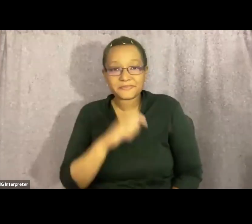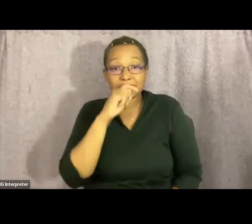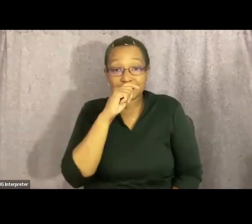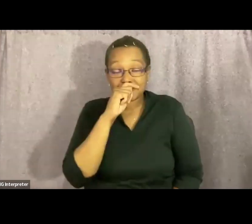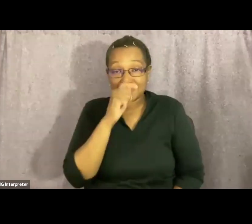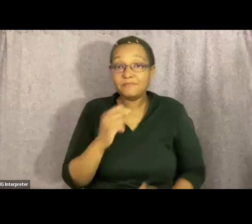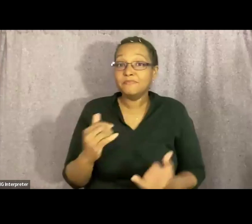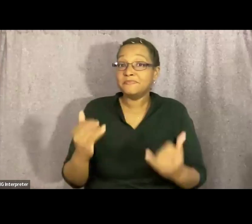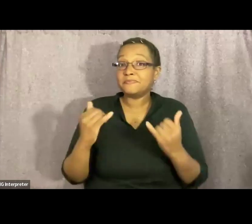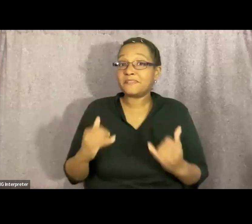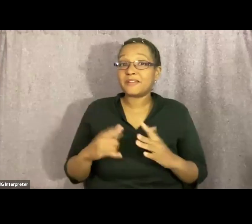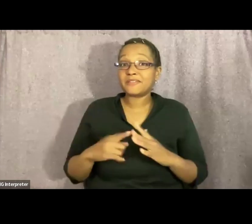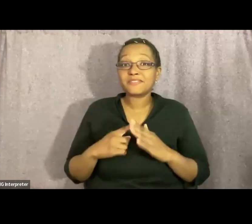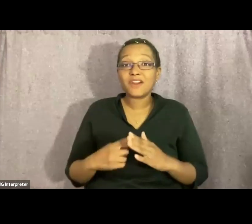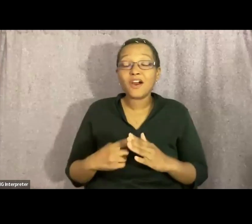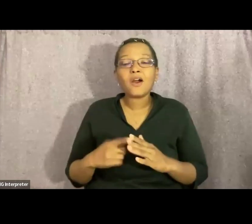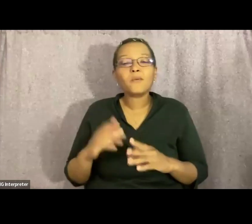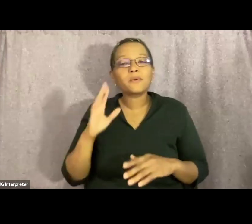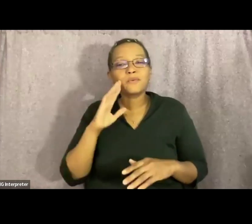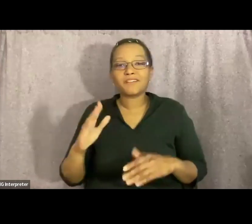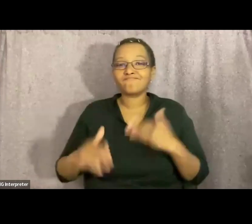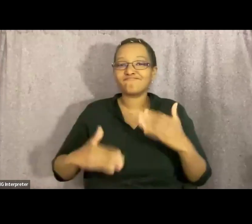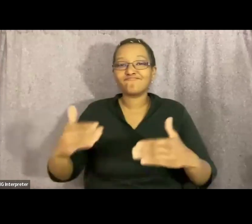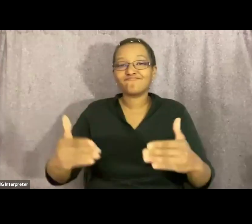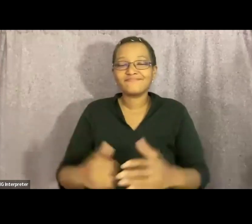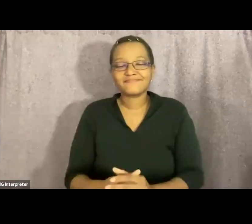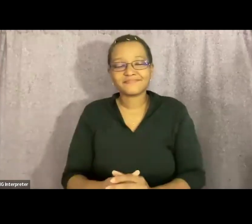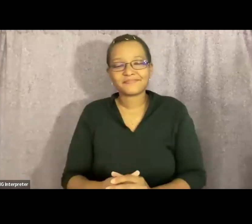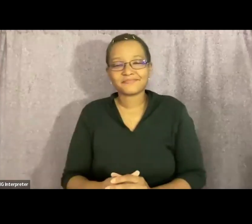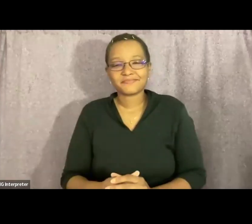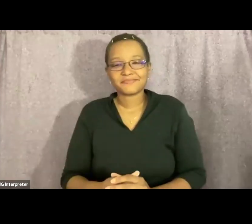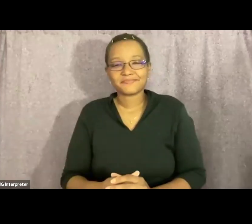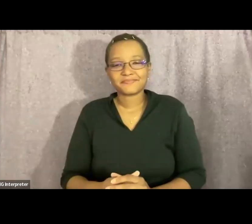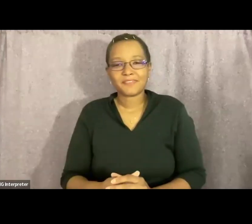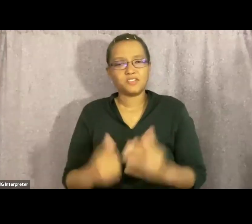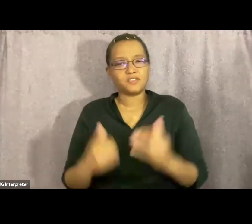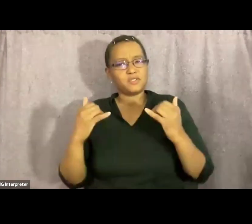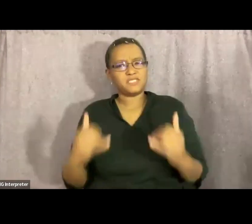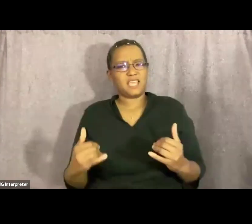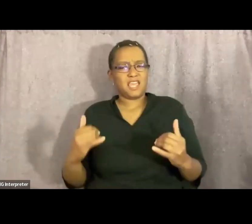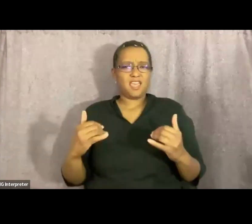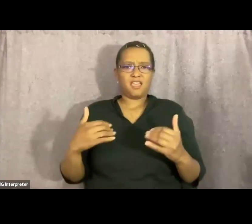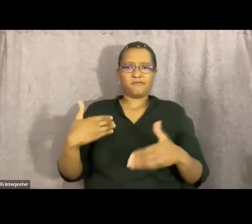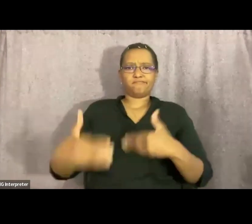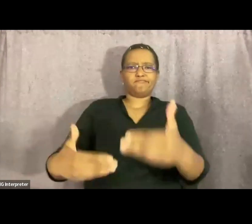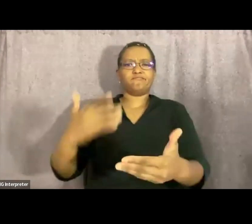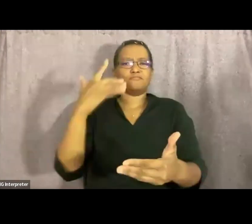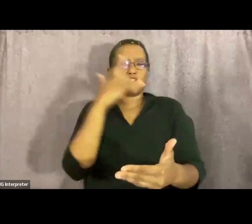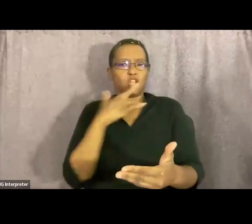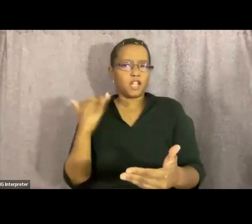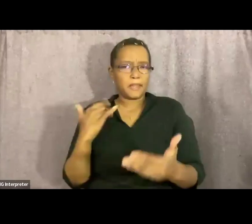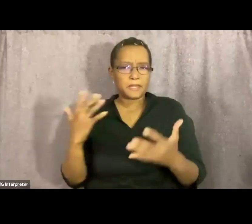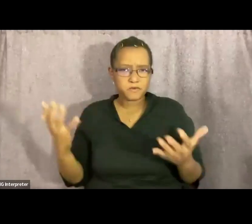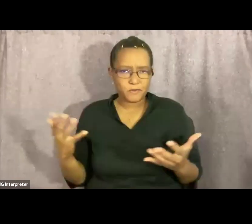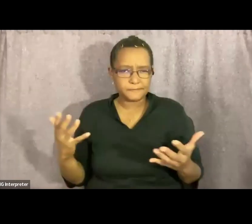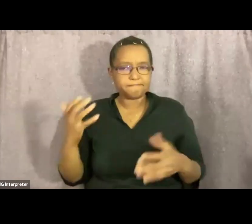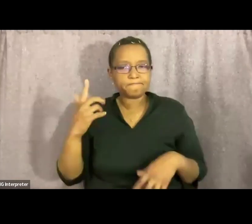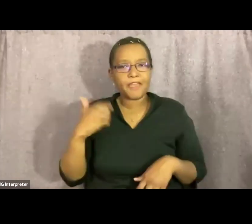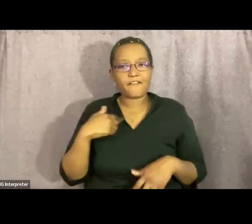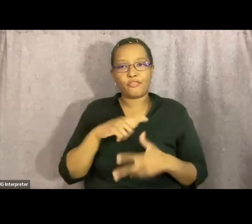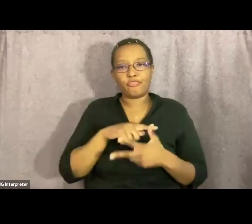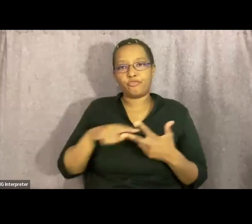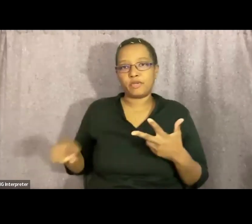Without further ado, let's get the show started. How will today go? Well, we've got 3 performance